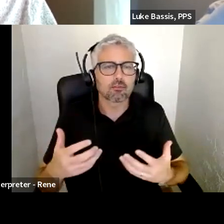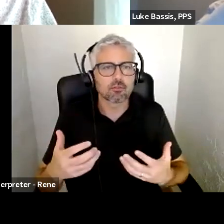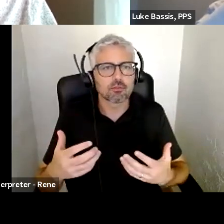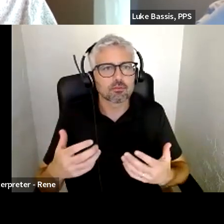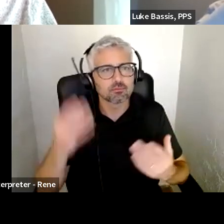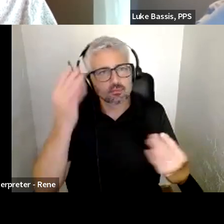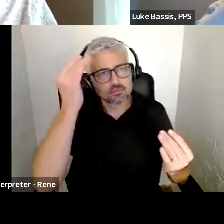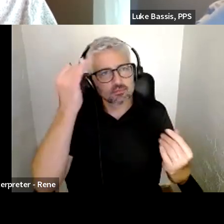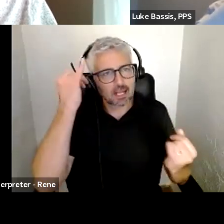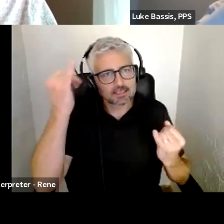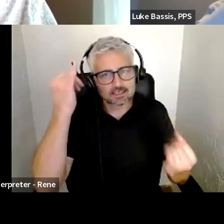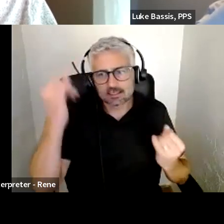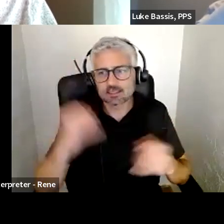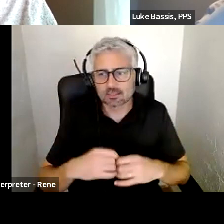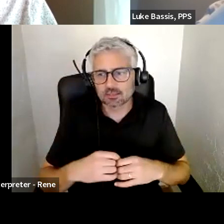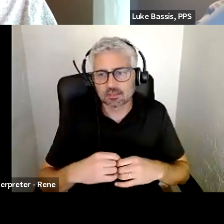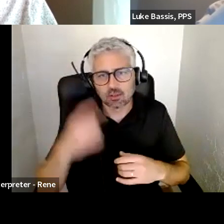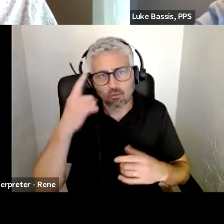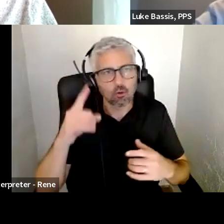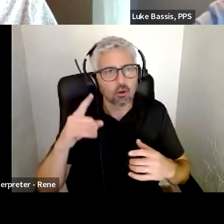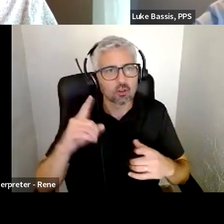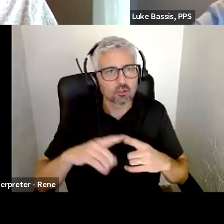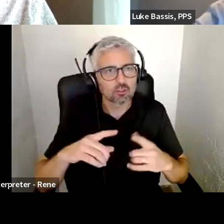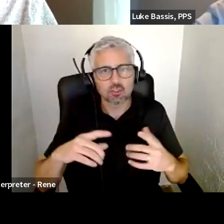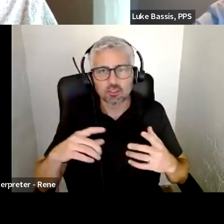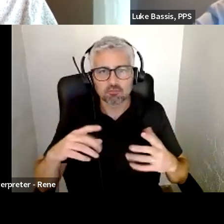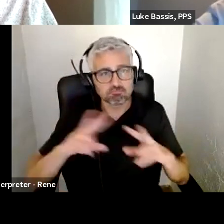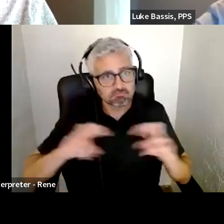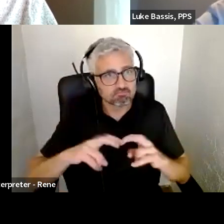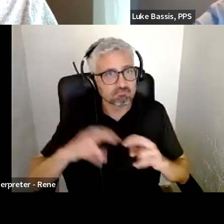a lot of ideas for diving into this whole issue.